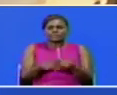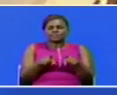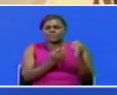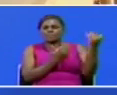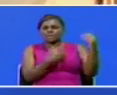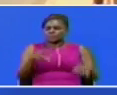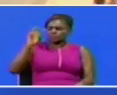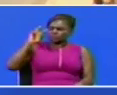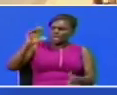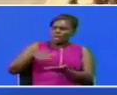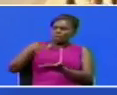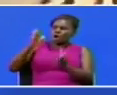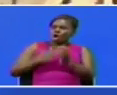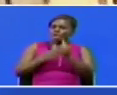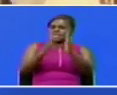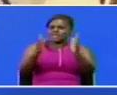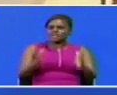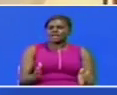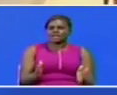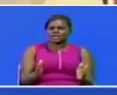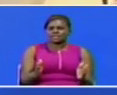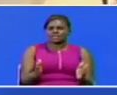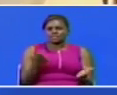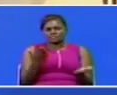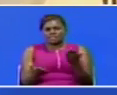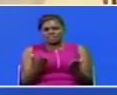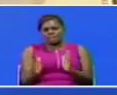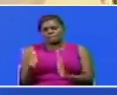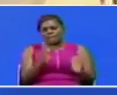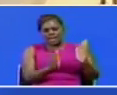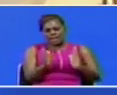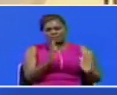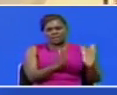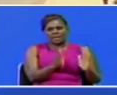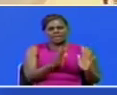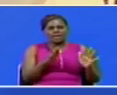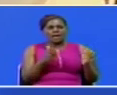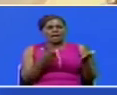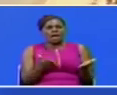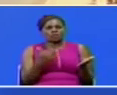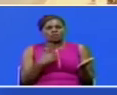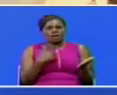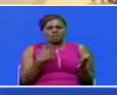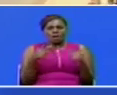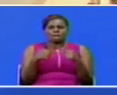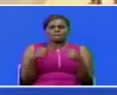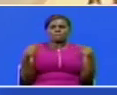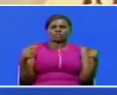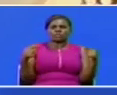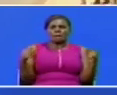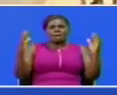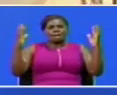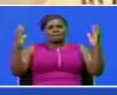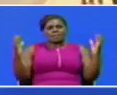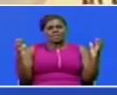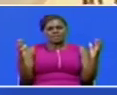to be seeing more leaders at Freer Town, as they'll be, of course, making that strategy of really having that the opposition actually have another grip of